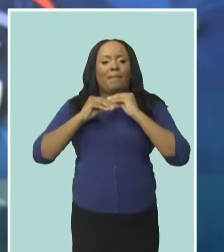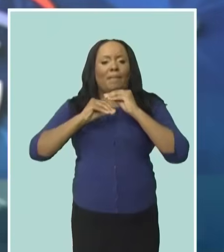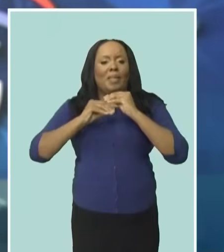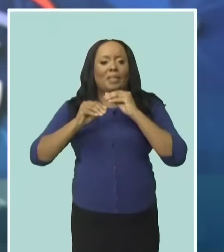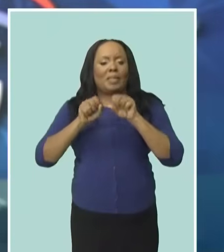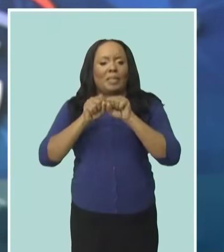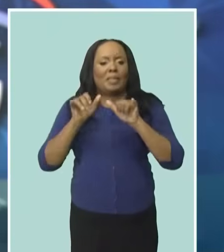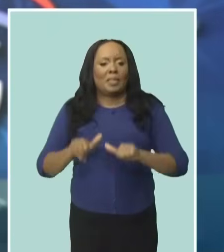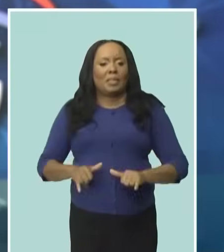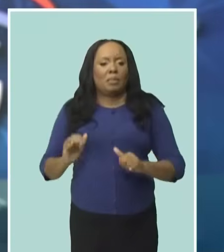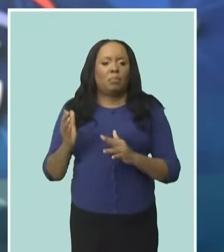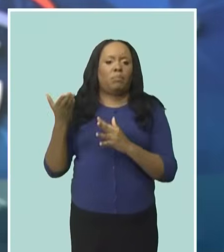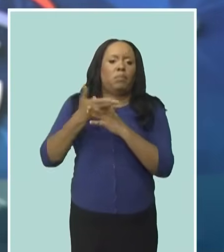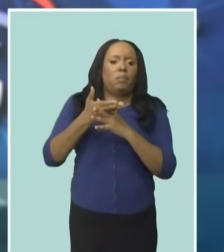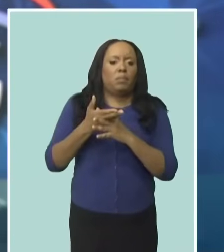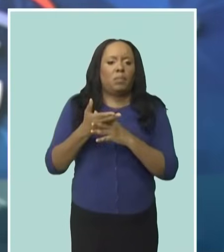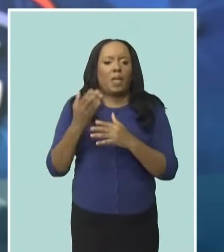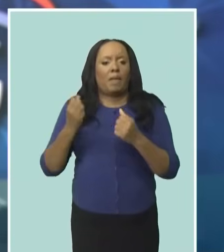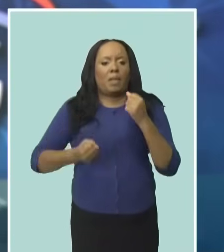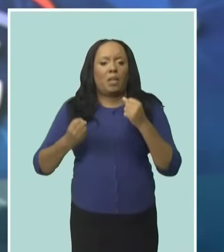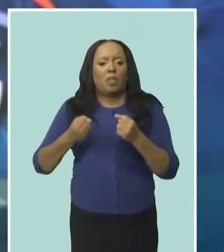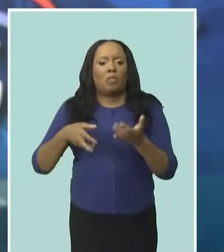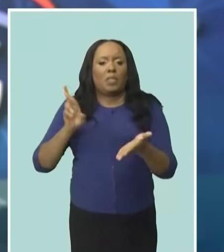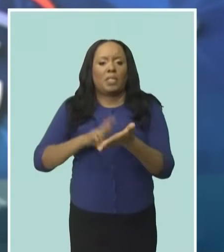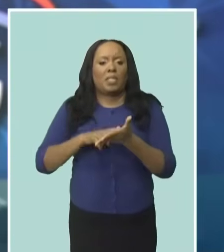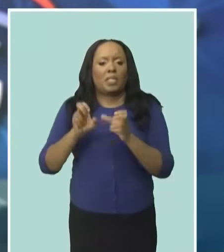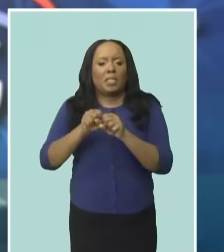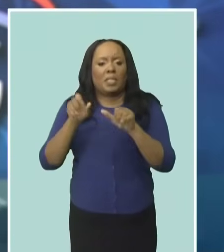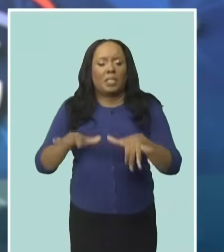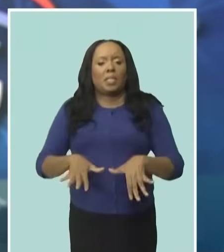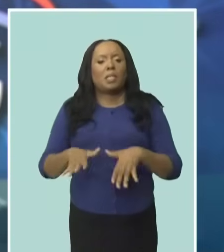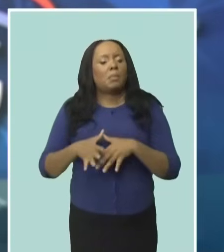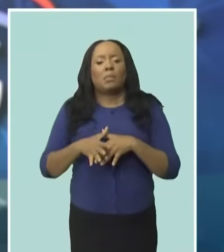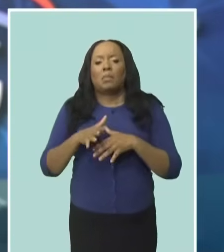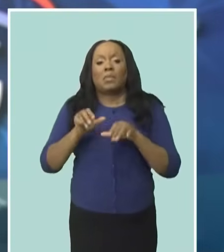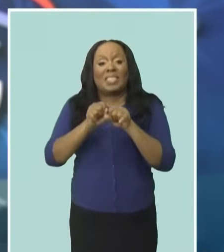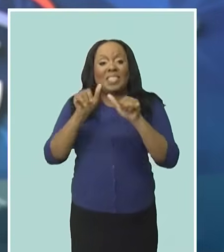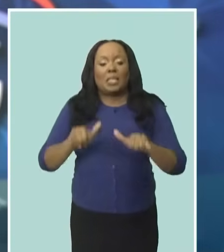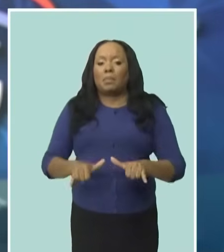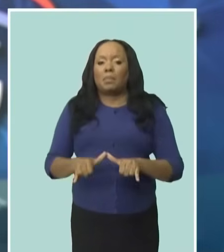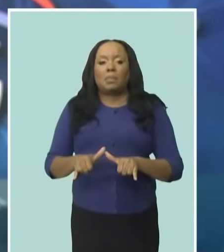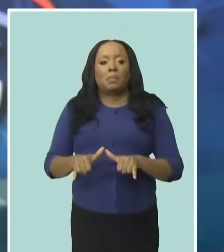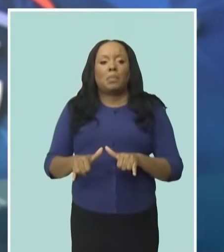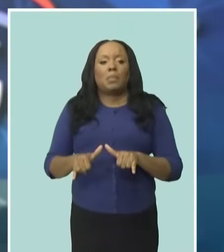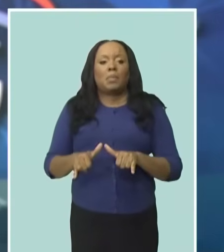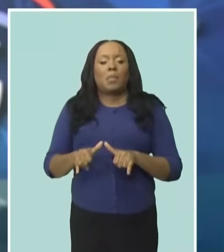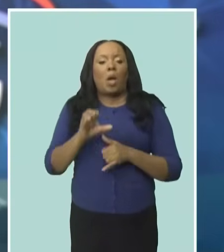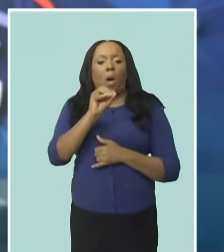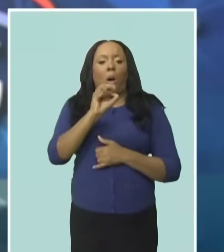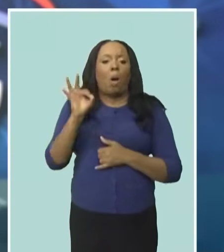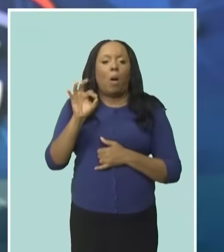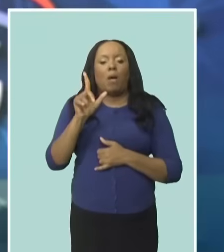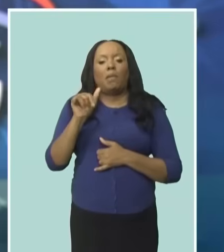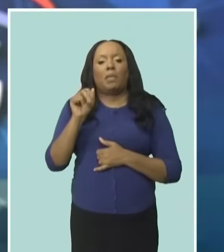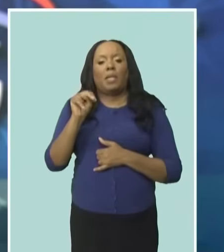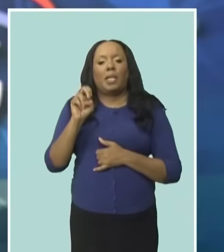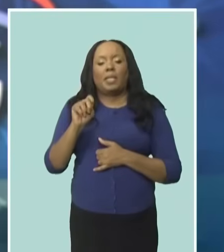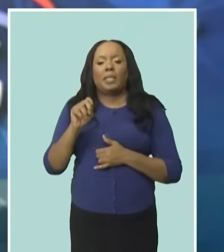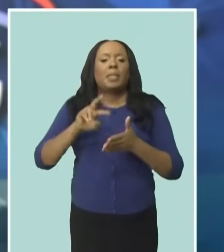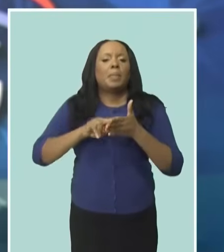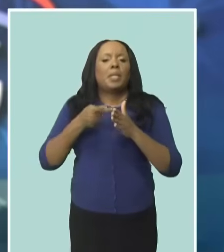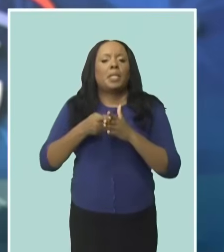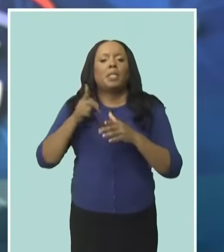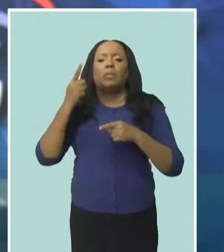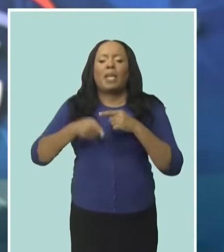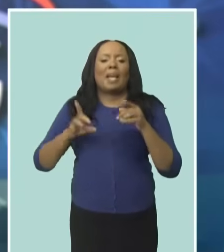system glitch that has resulted in the vehicle registration system being temporarily offline. This is impacting vehicle registration